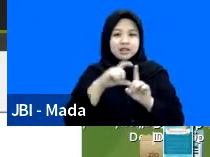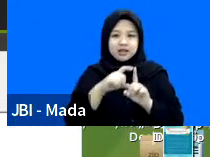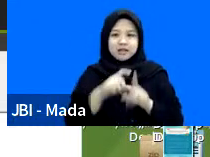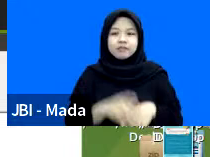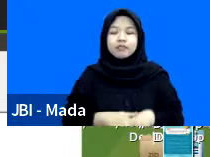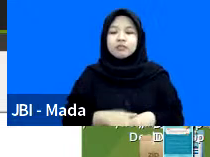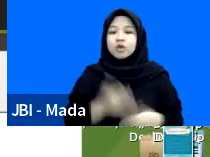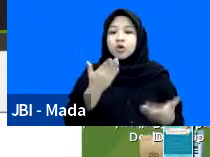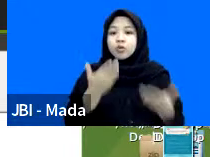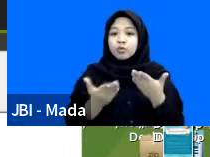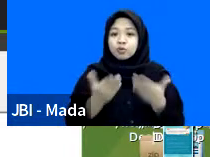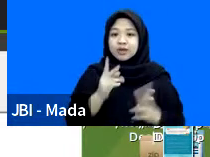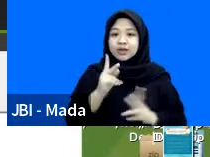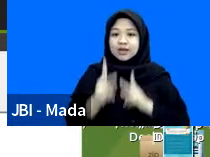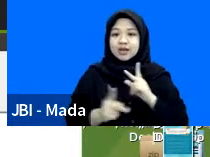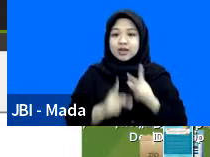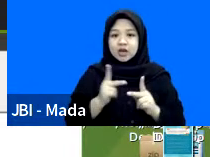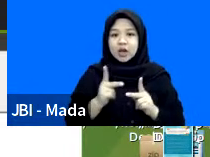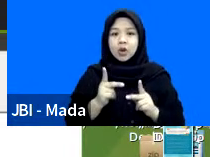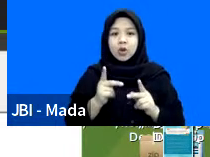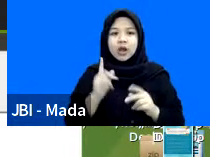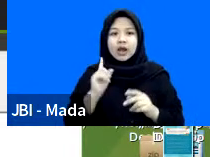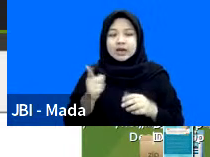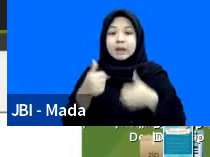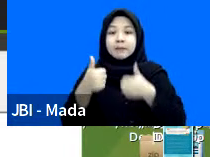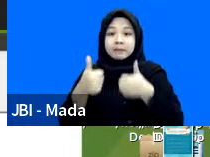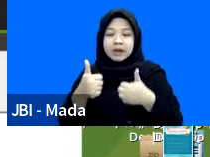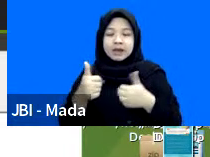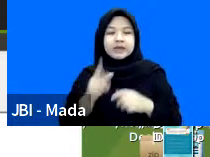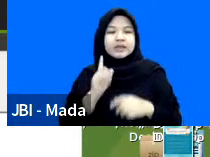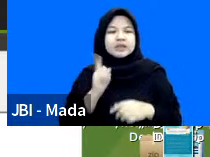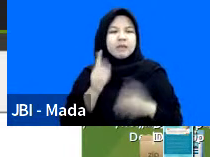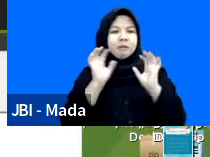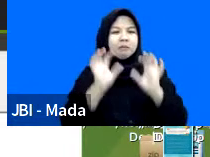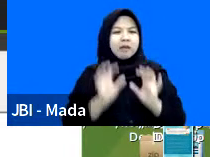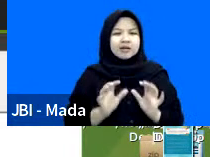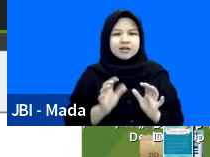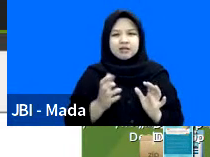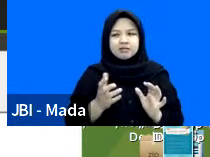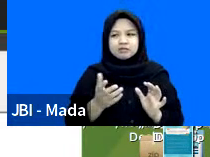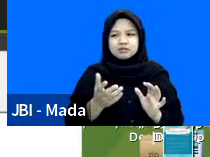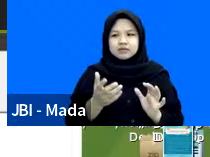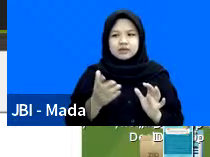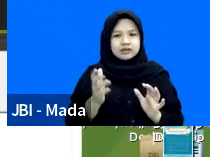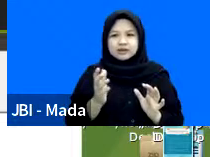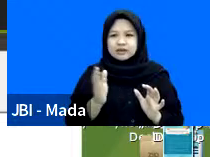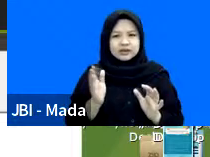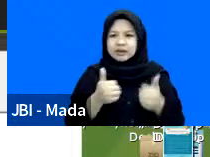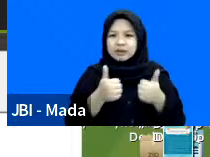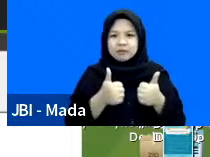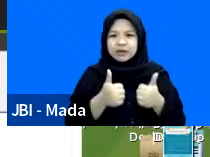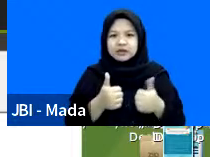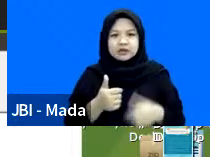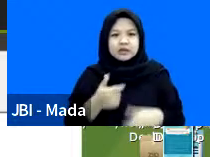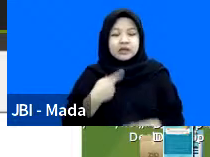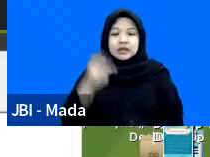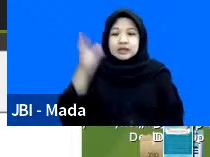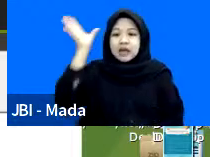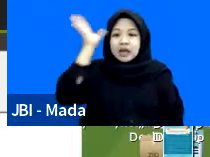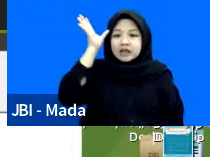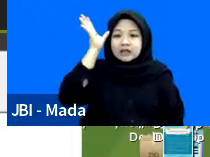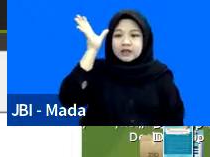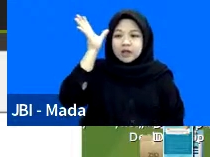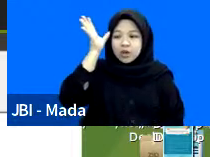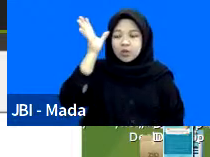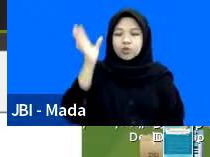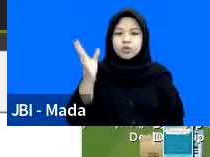is proprietary? It is not possible, because when the software is proprietary, it means we do not know what is in the code. Therefore, we do